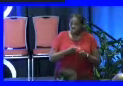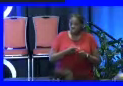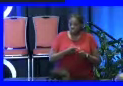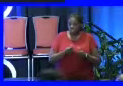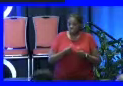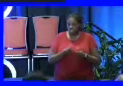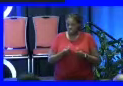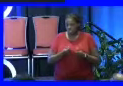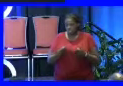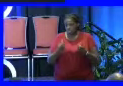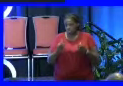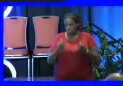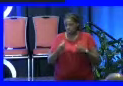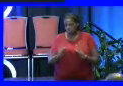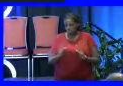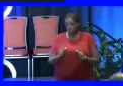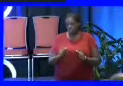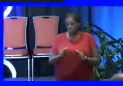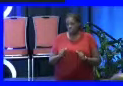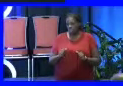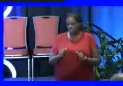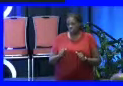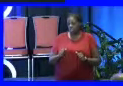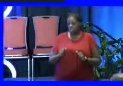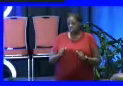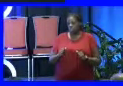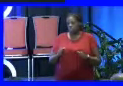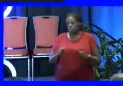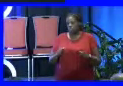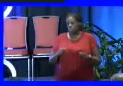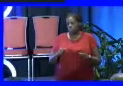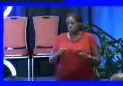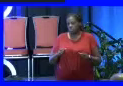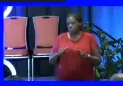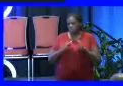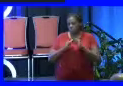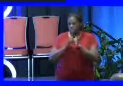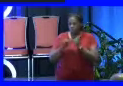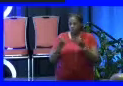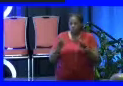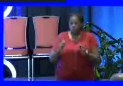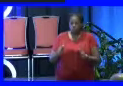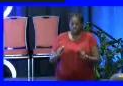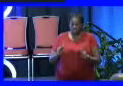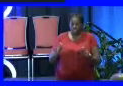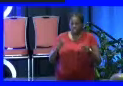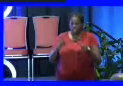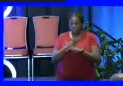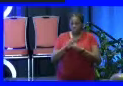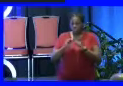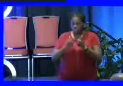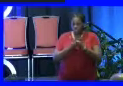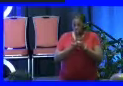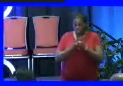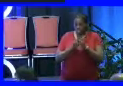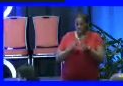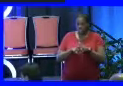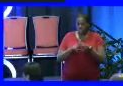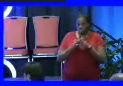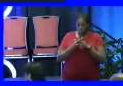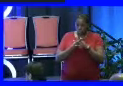tease this ahead of the next question, but it's but essentially it's the way we try to get around the challenges. Like, well, let's start